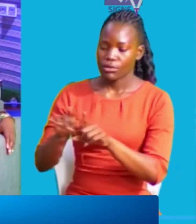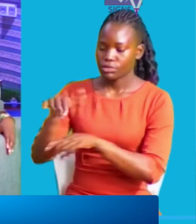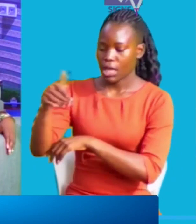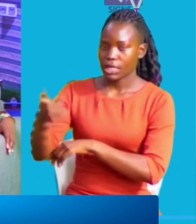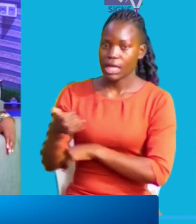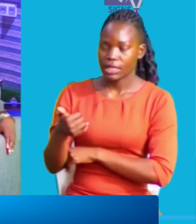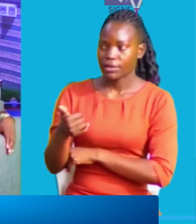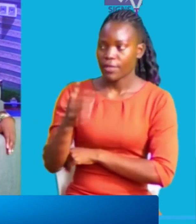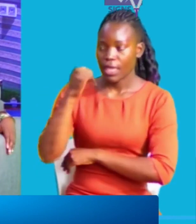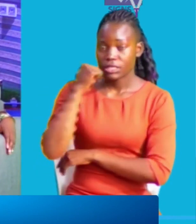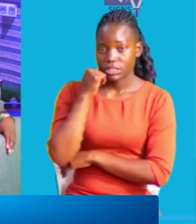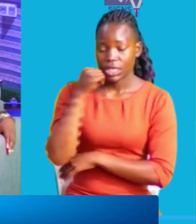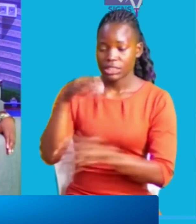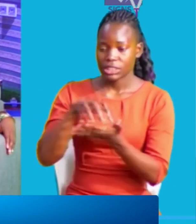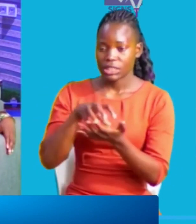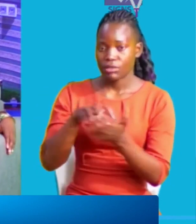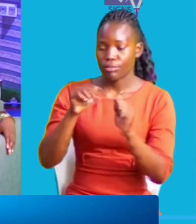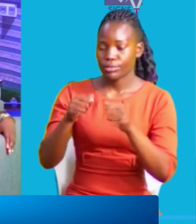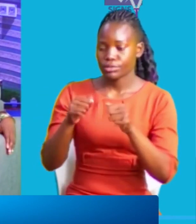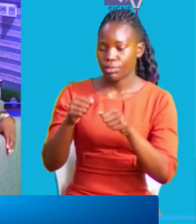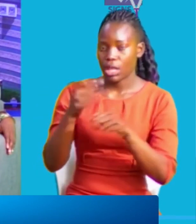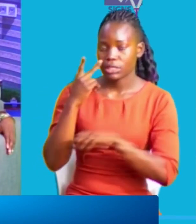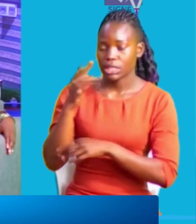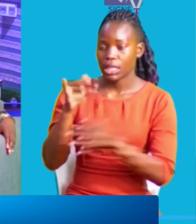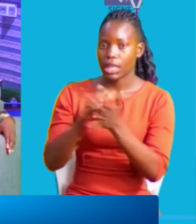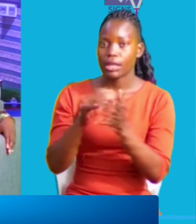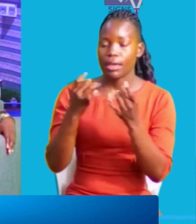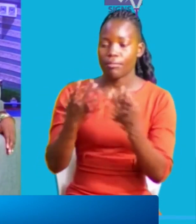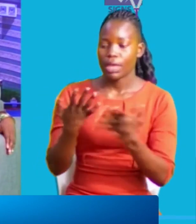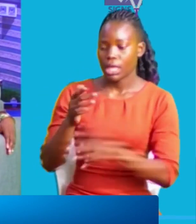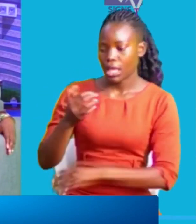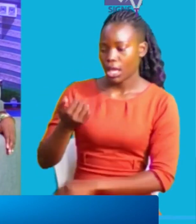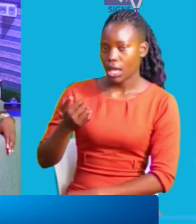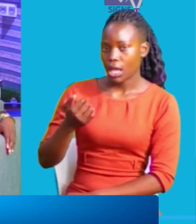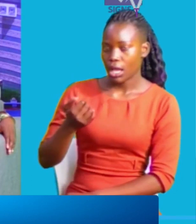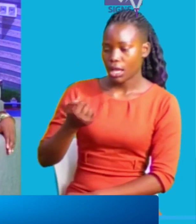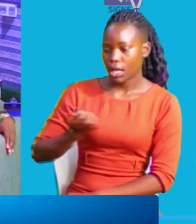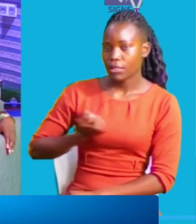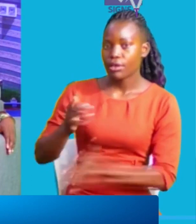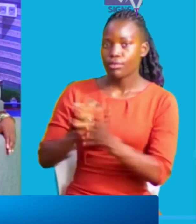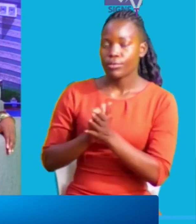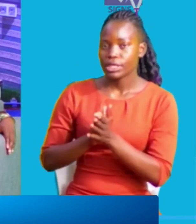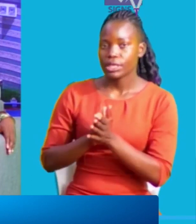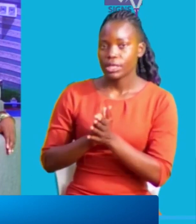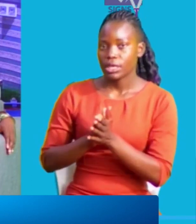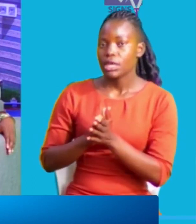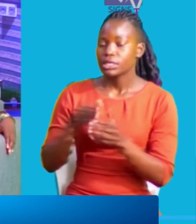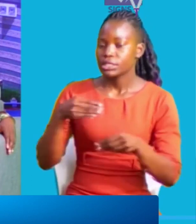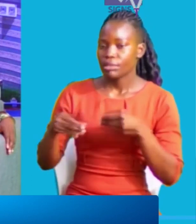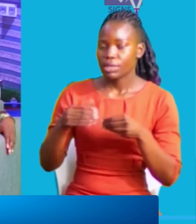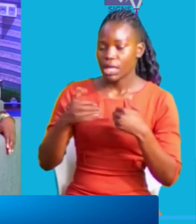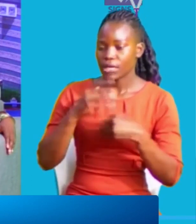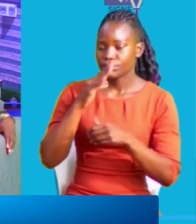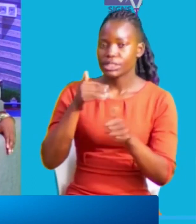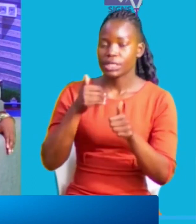a sad state, you'd find that many young girls with disabilities have been sexually abused. But